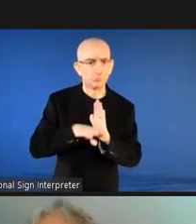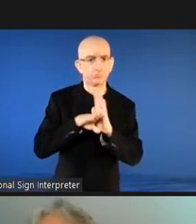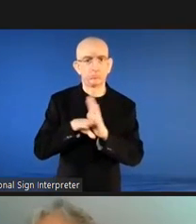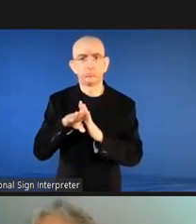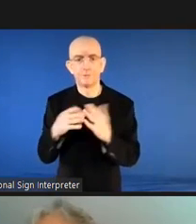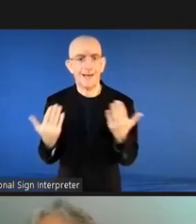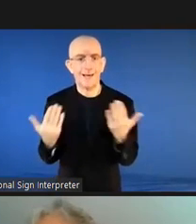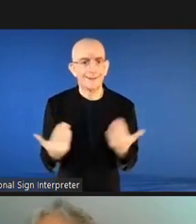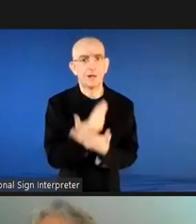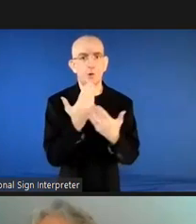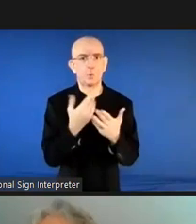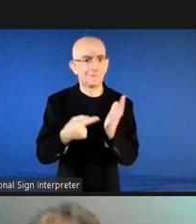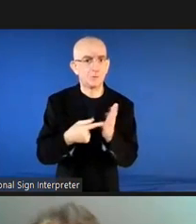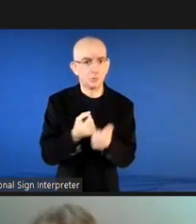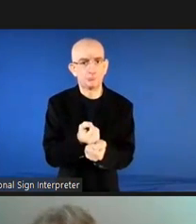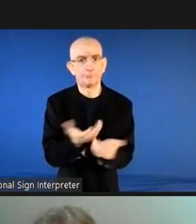education?